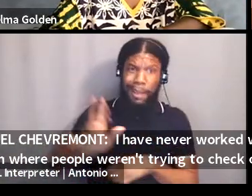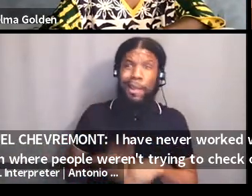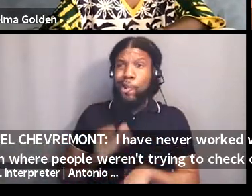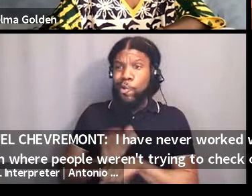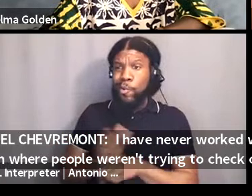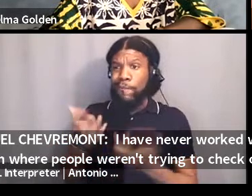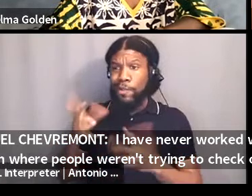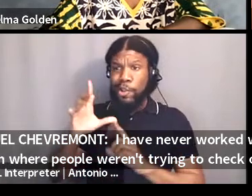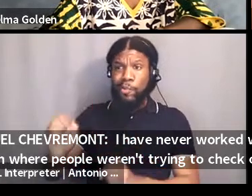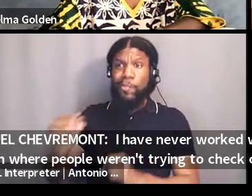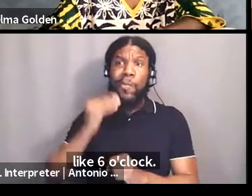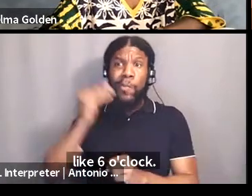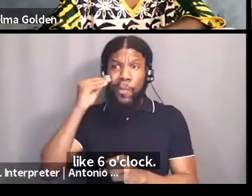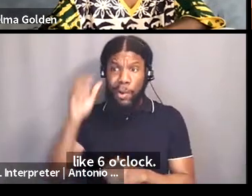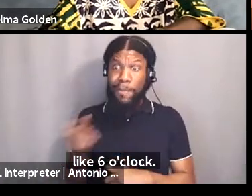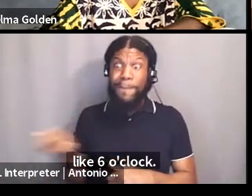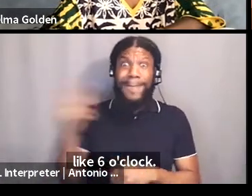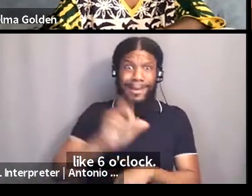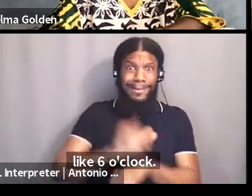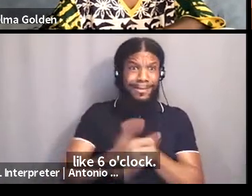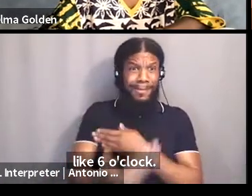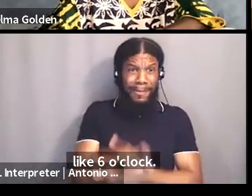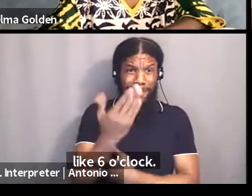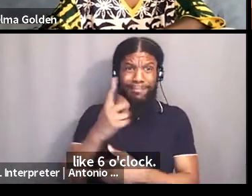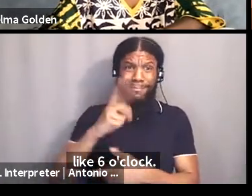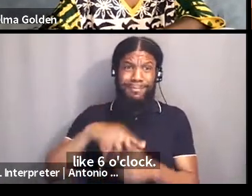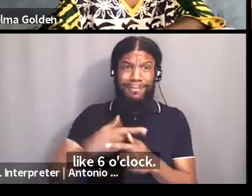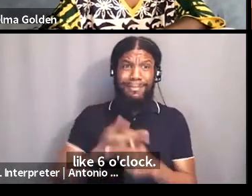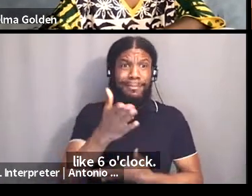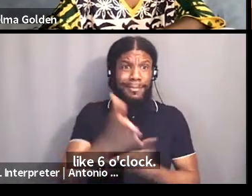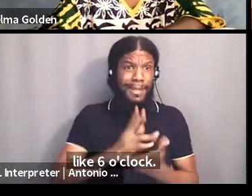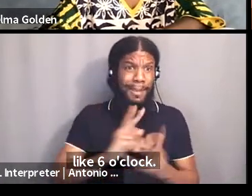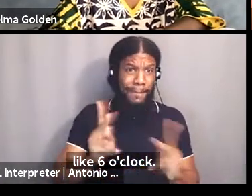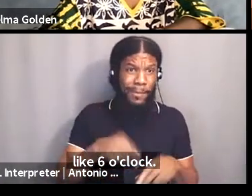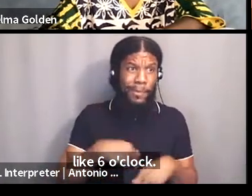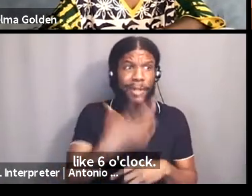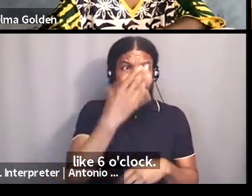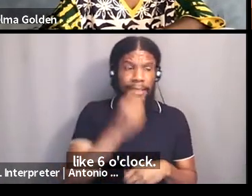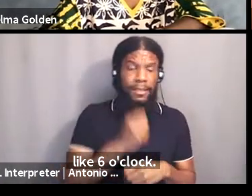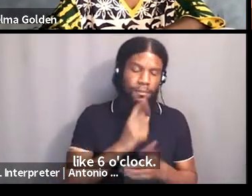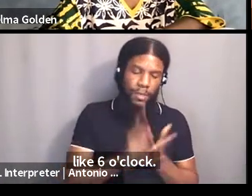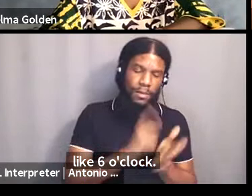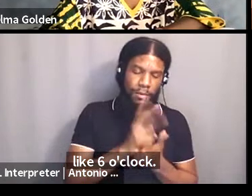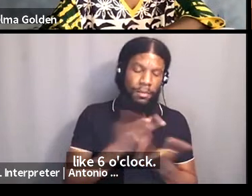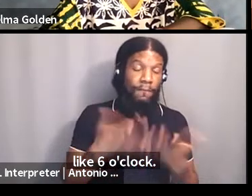like, you know, half of the crew had just a couple hours, and they were so determined